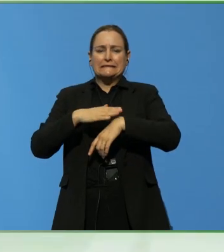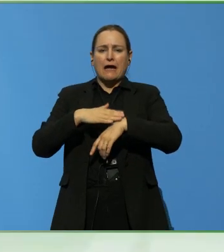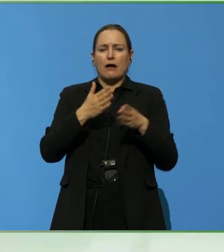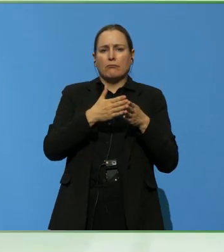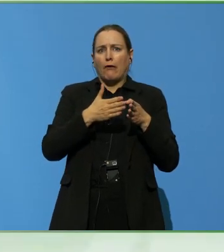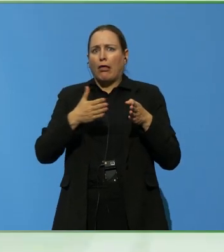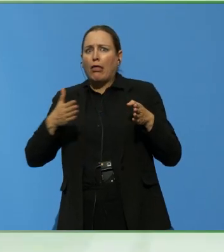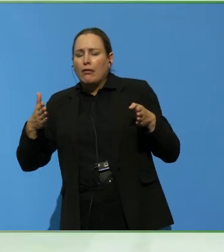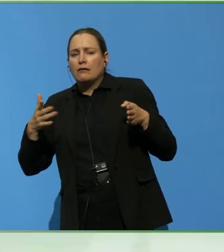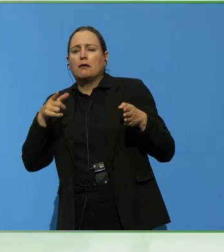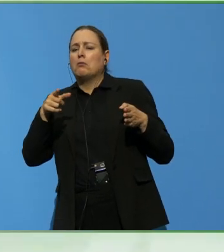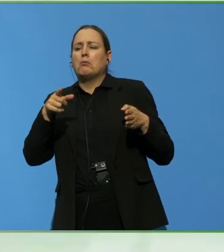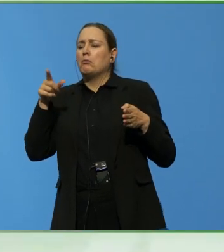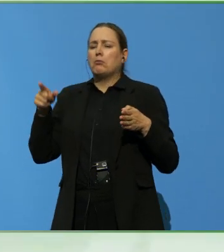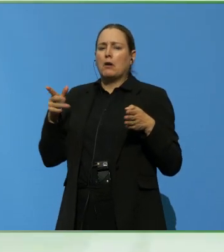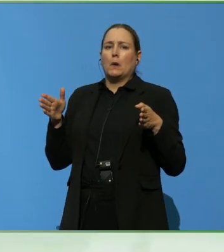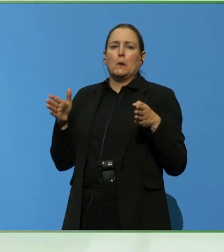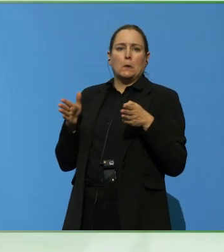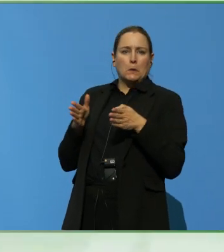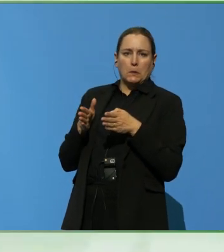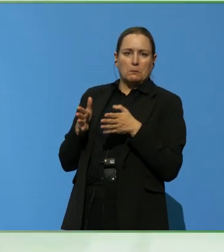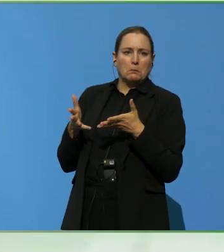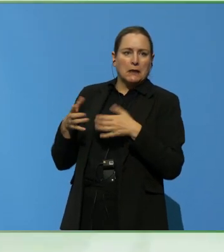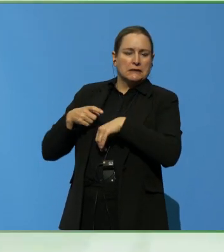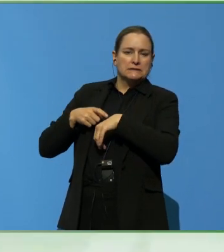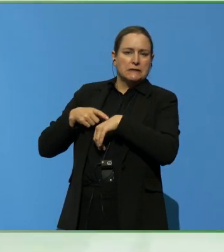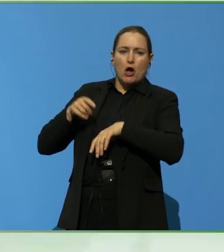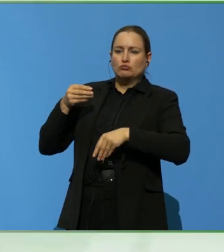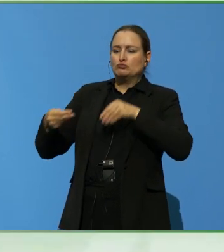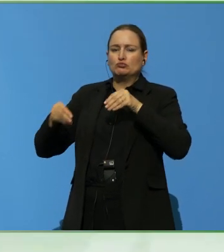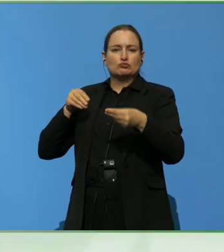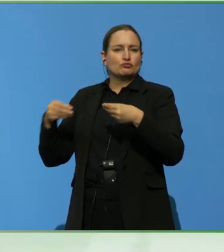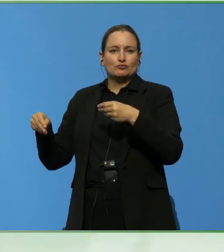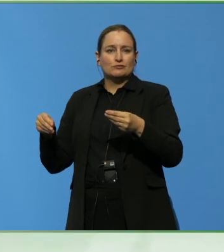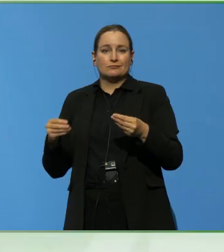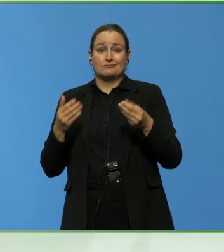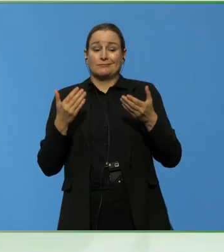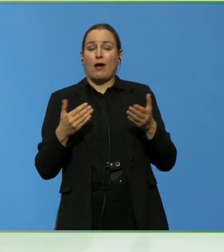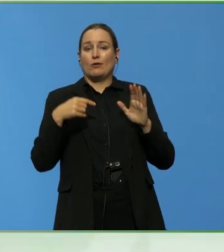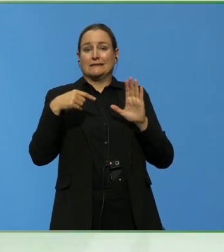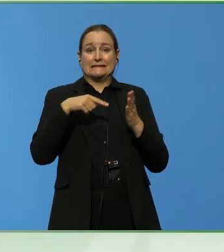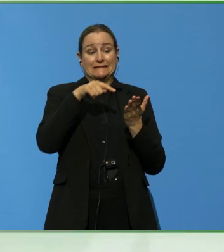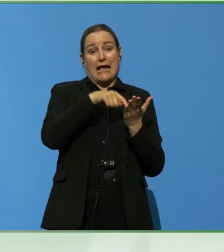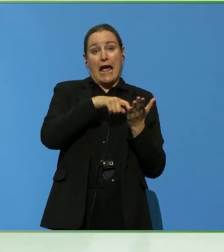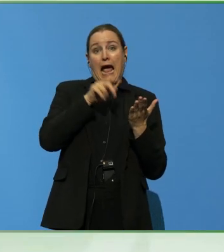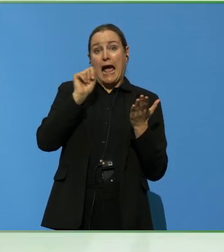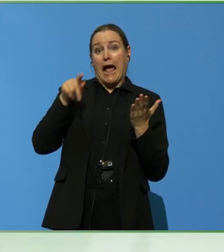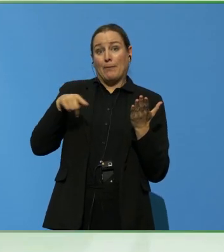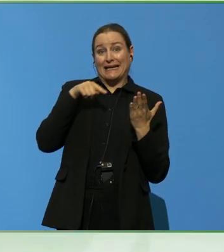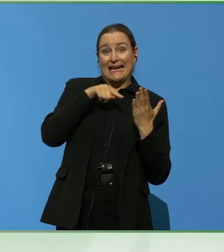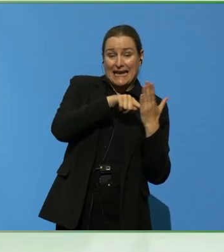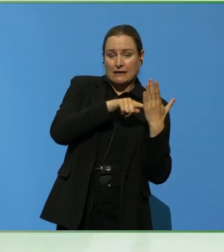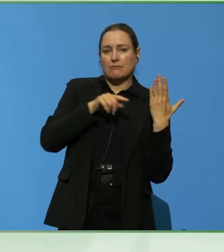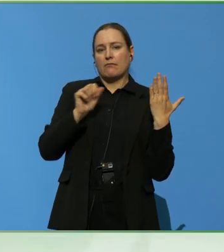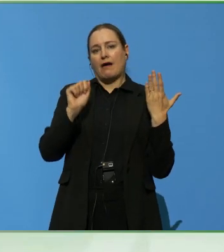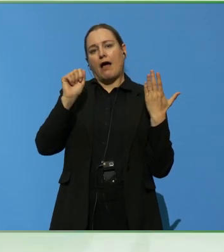the code and you have a global app and you have others, you learn a lot from what exists. 4 months,